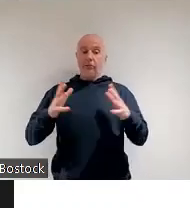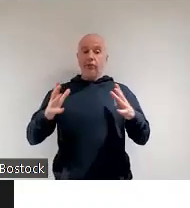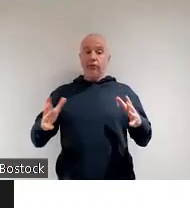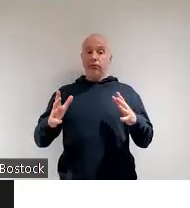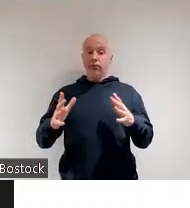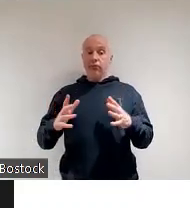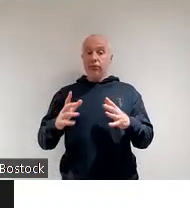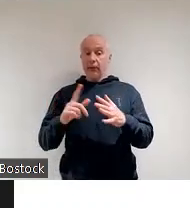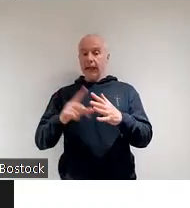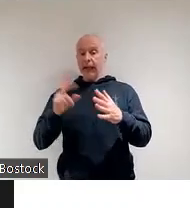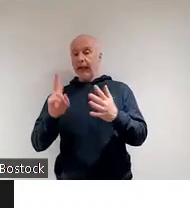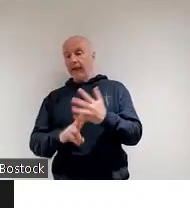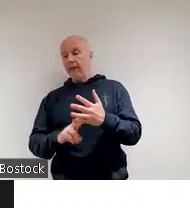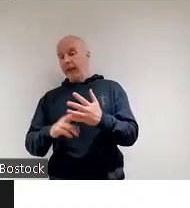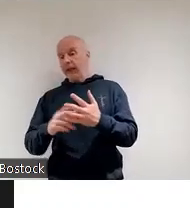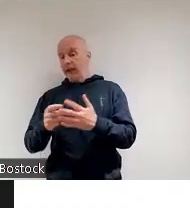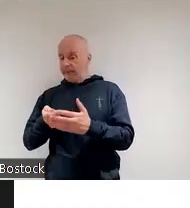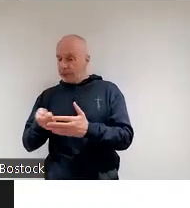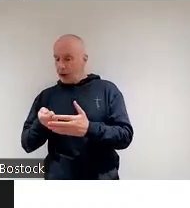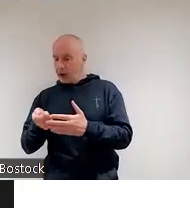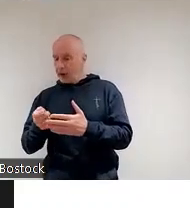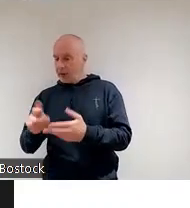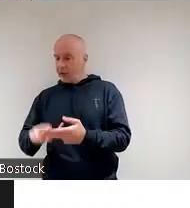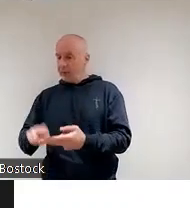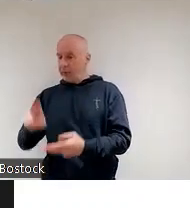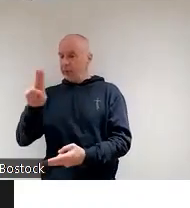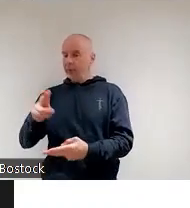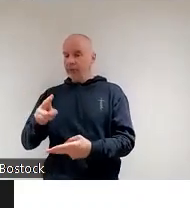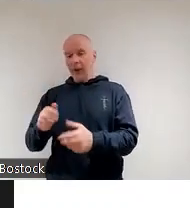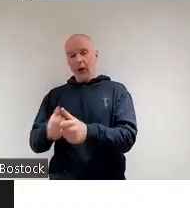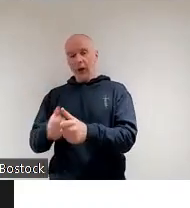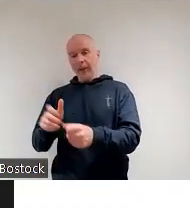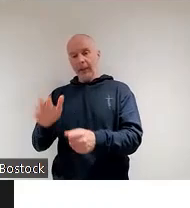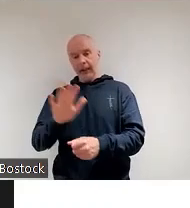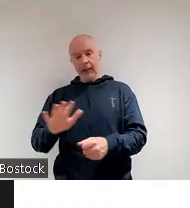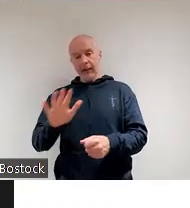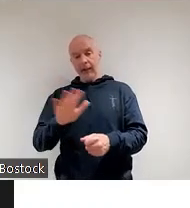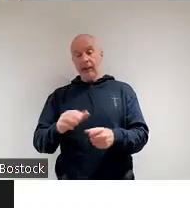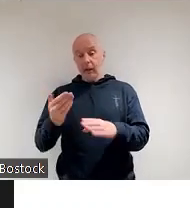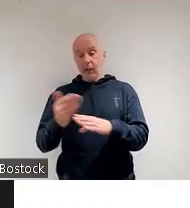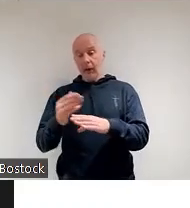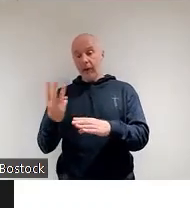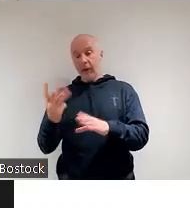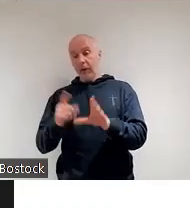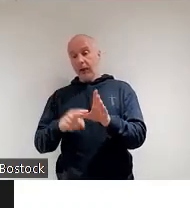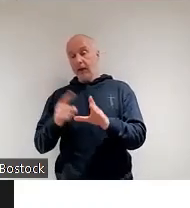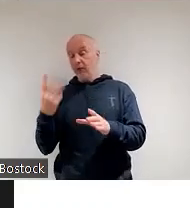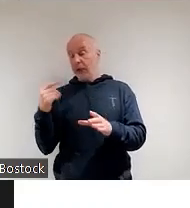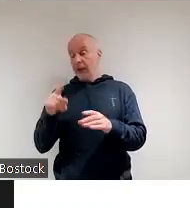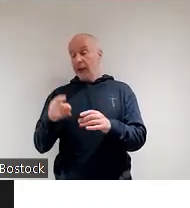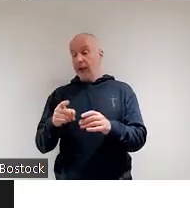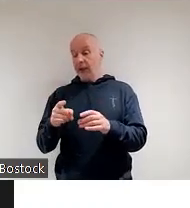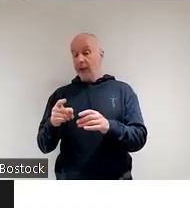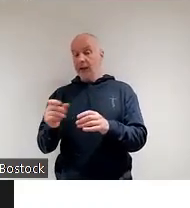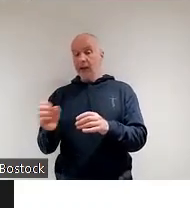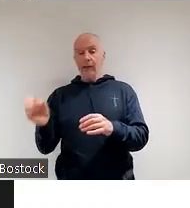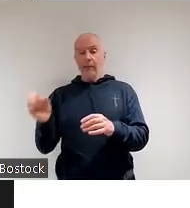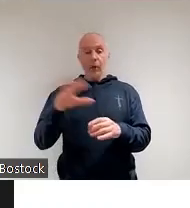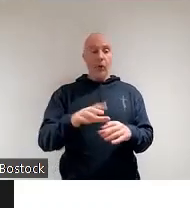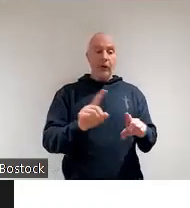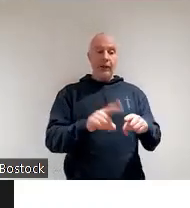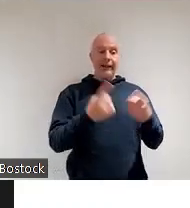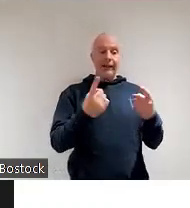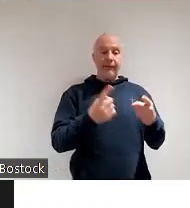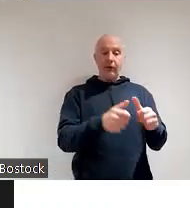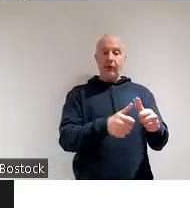infrastructure providers. So I worked there for 3 years. I have recently left the company, and now I'm in a transition to my